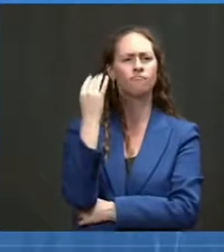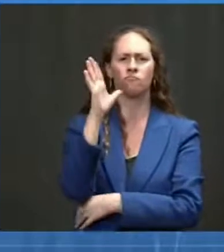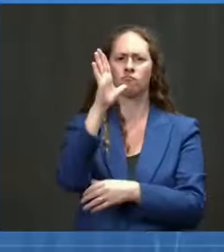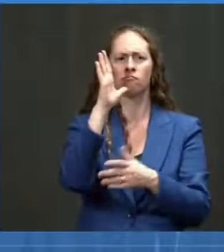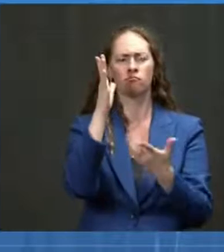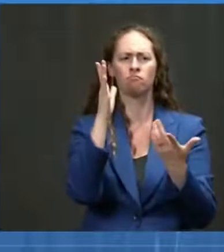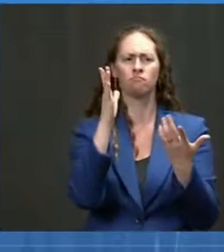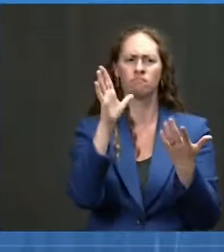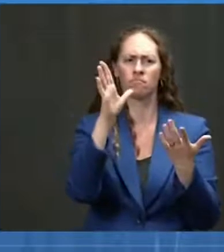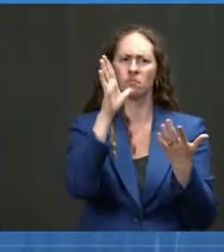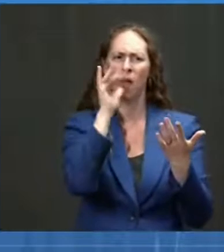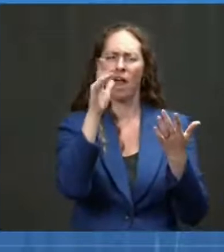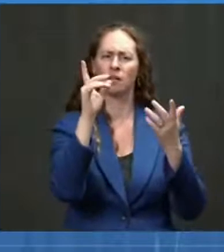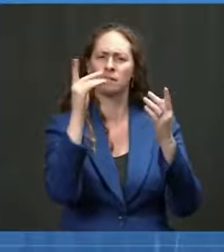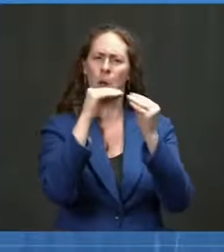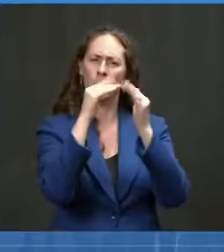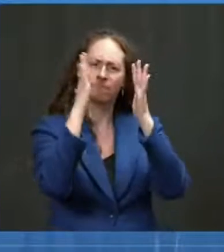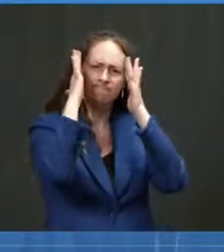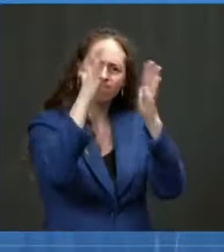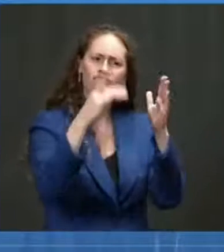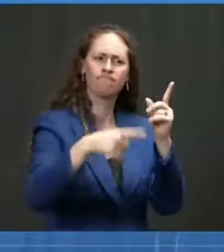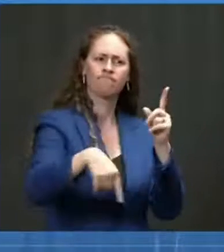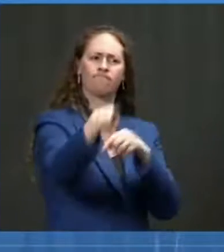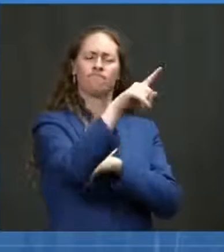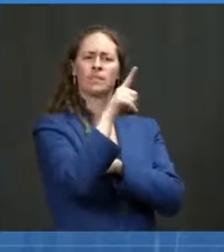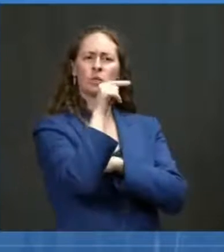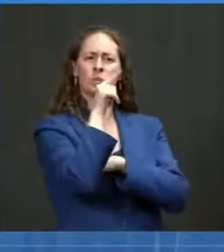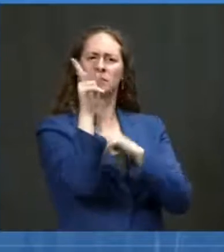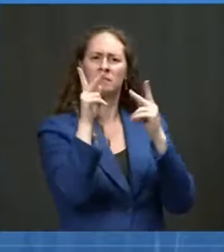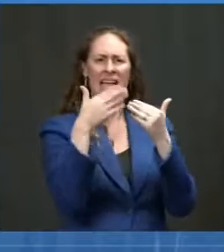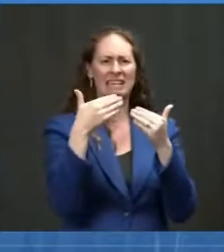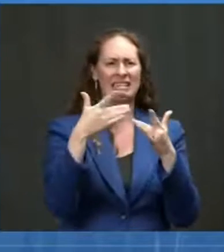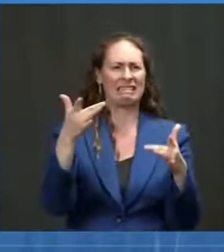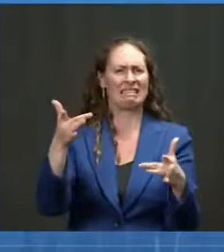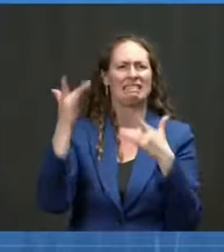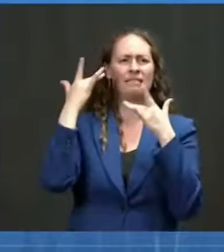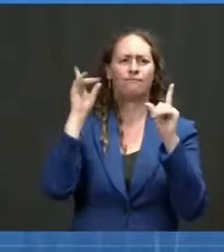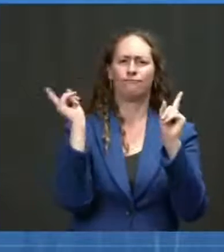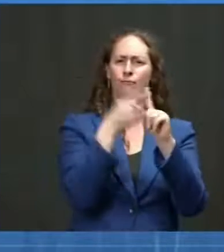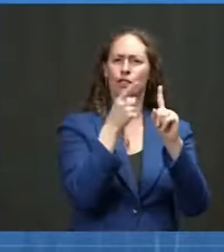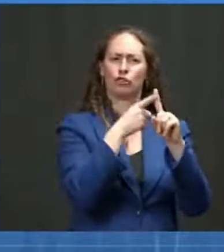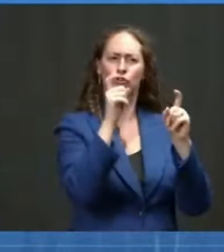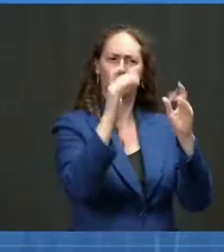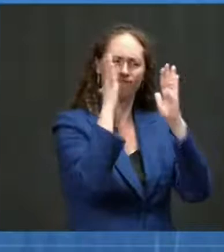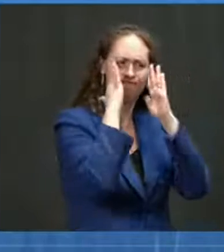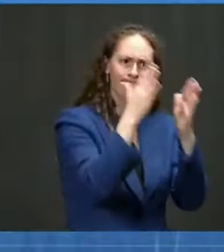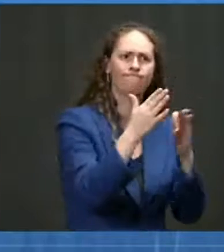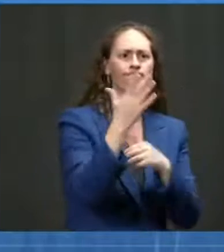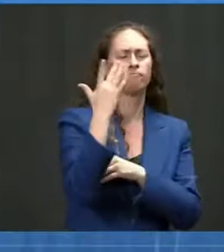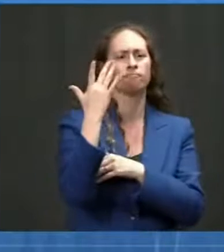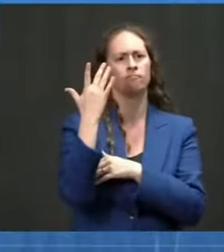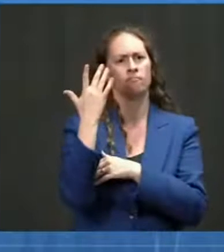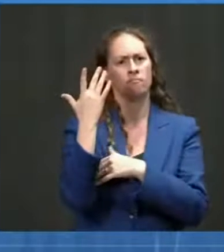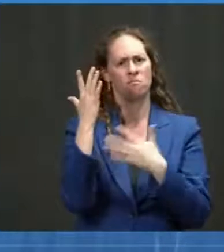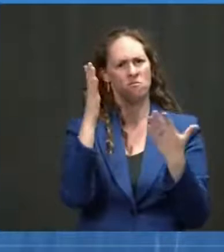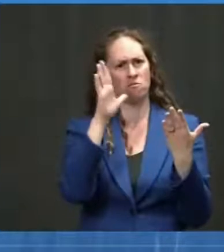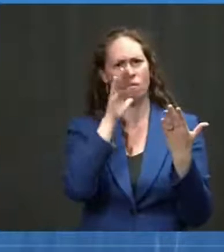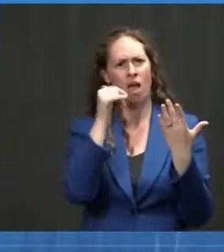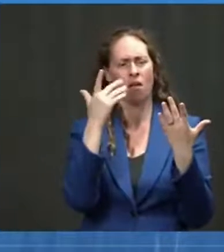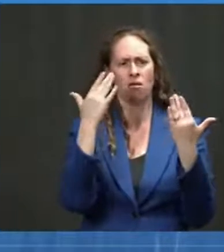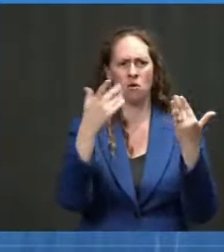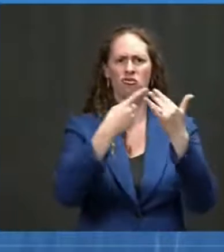at-risk Americans and simply say that all vaccinated people will need a booster shot after 8 months? And